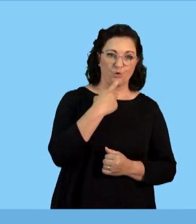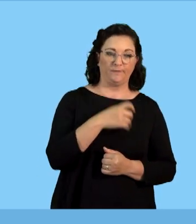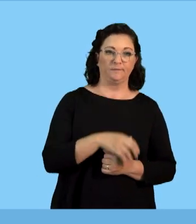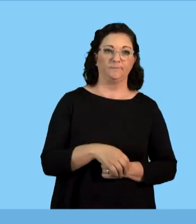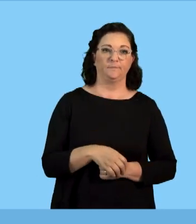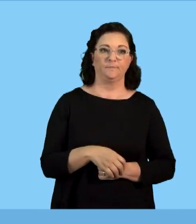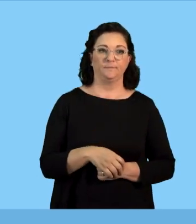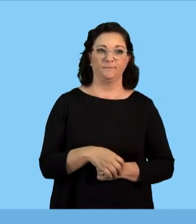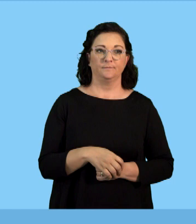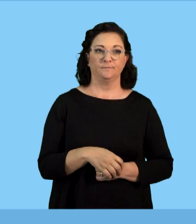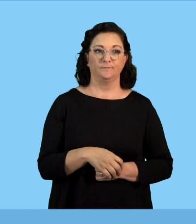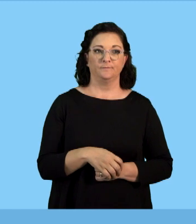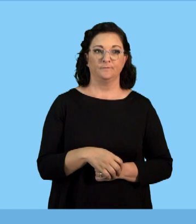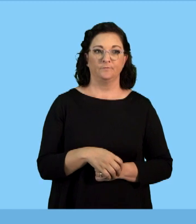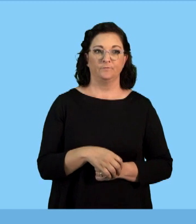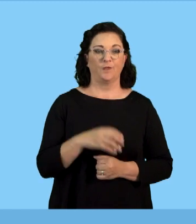full: red,